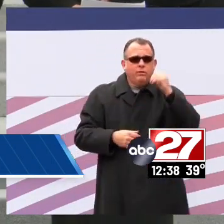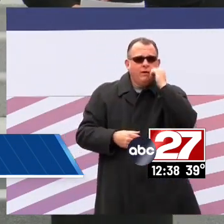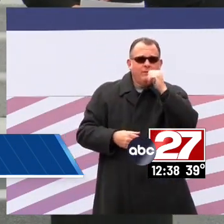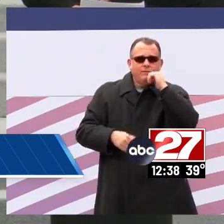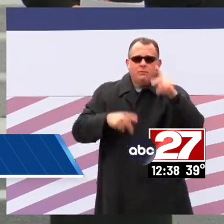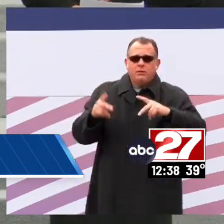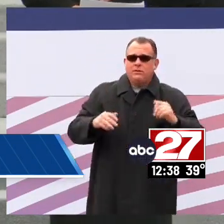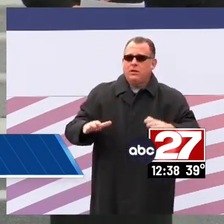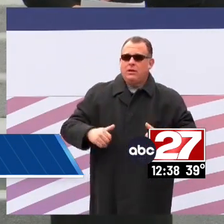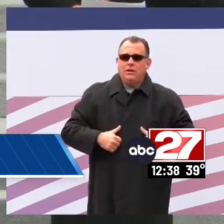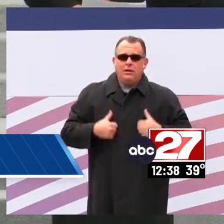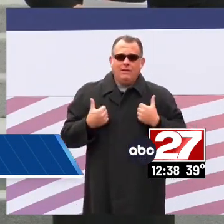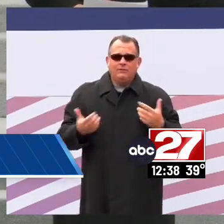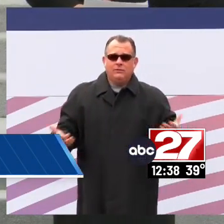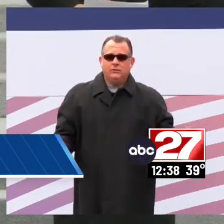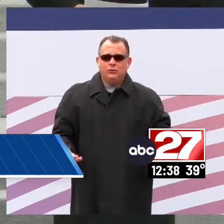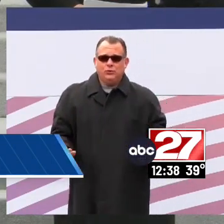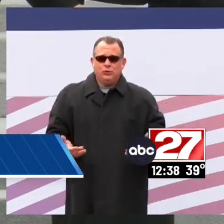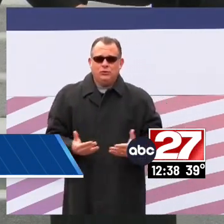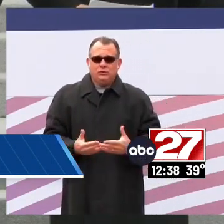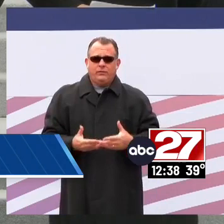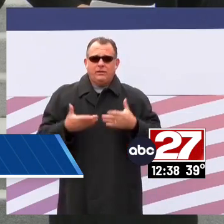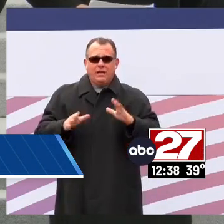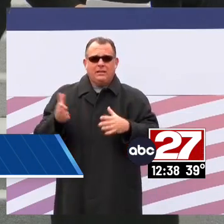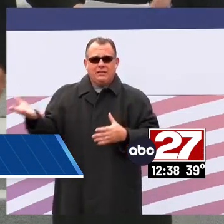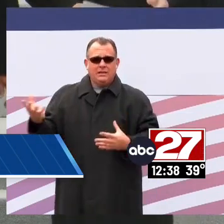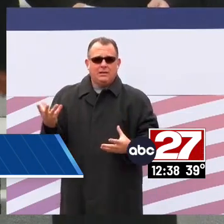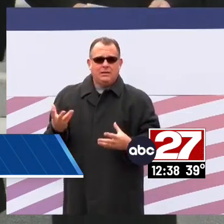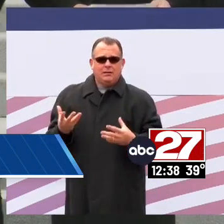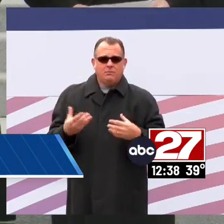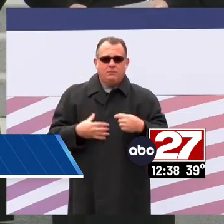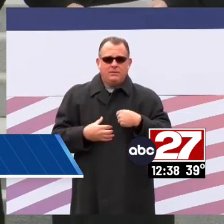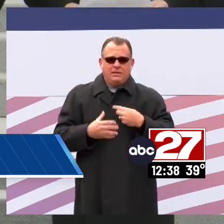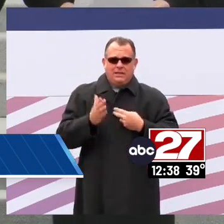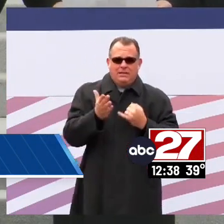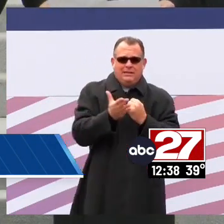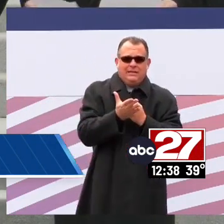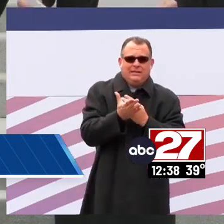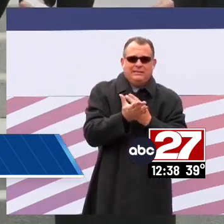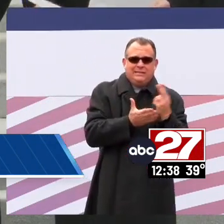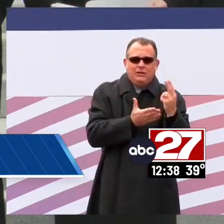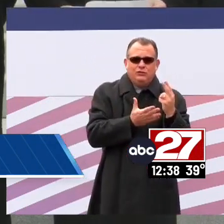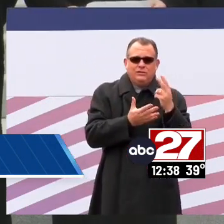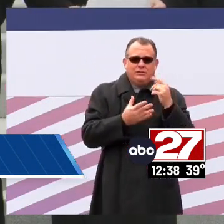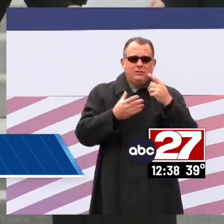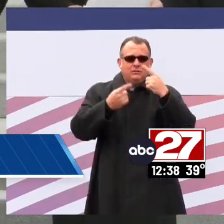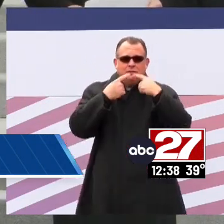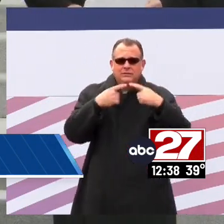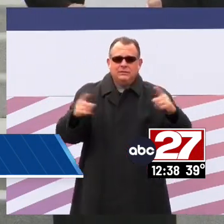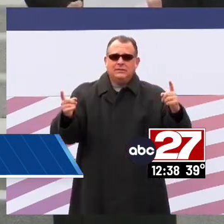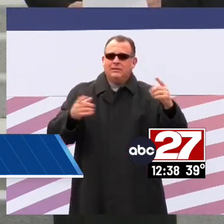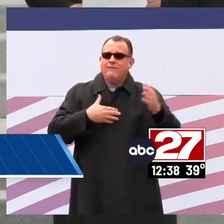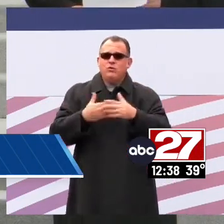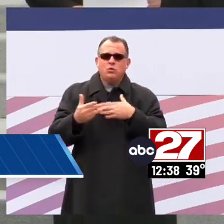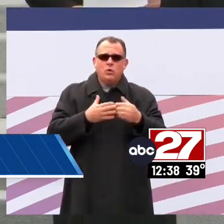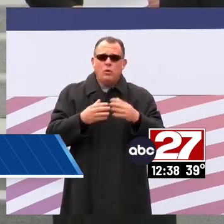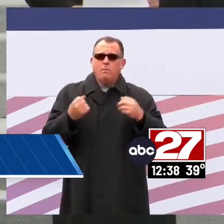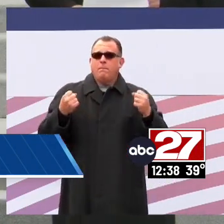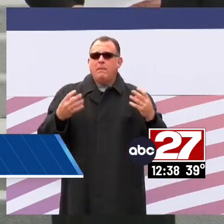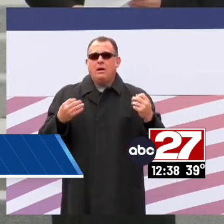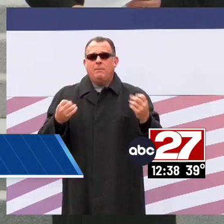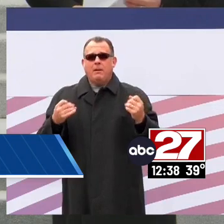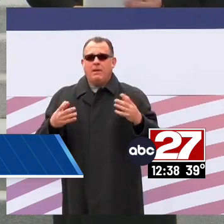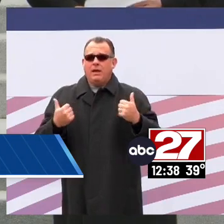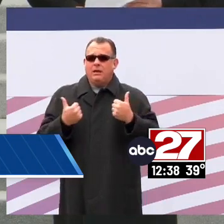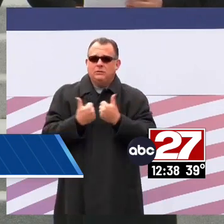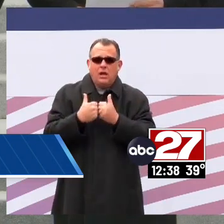gird himself with integrity to successfully meet the immense challenges before him. May he